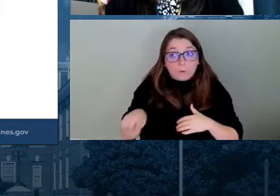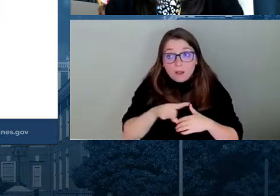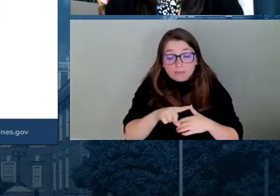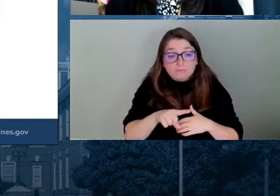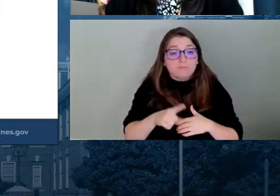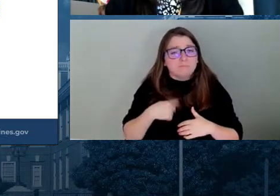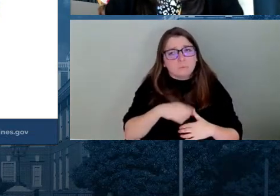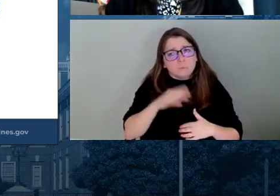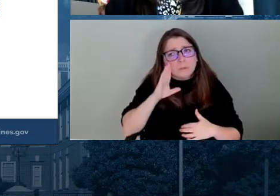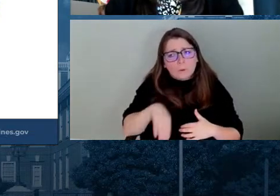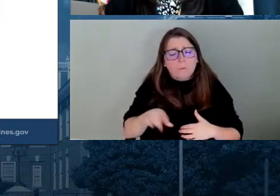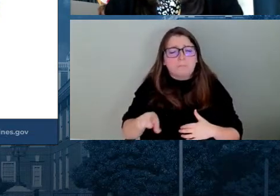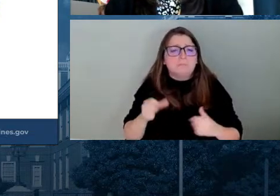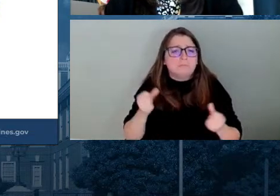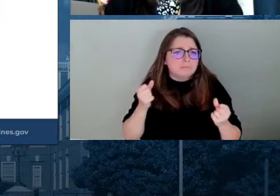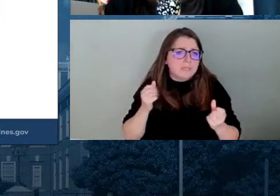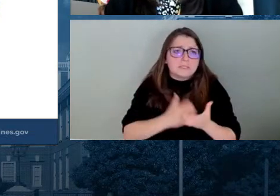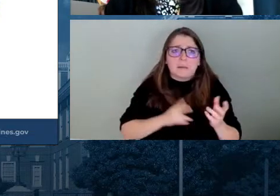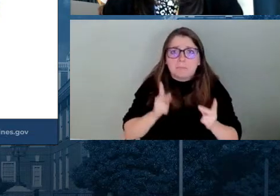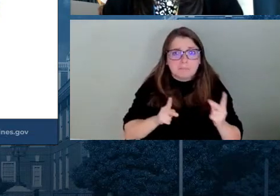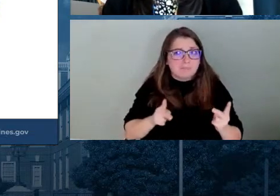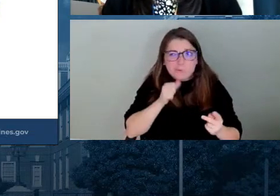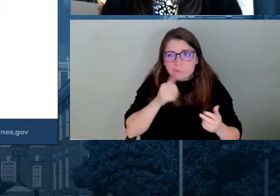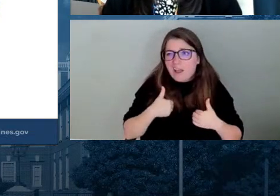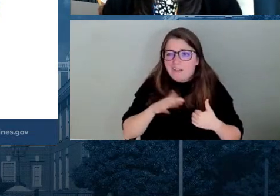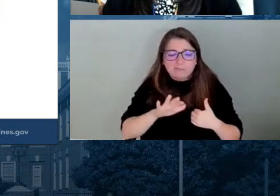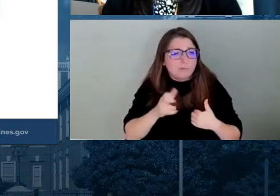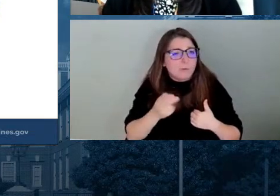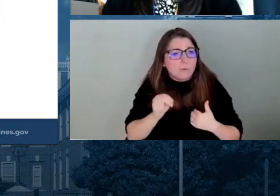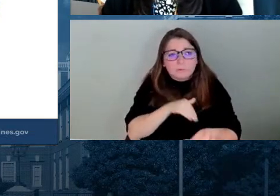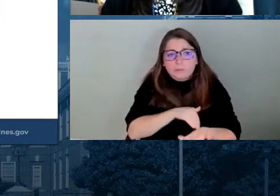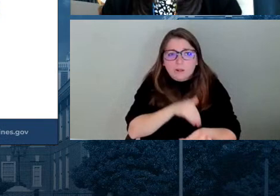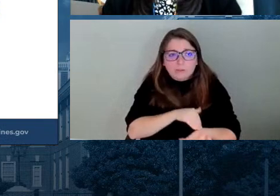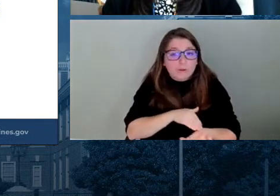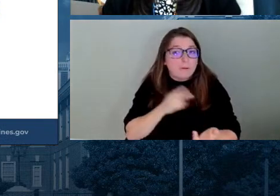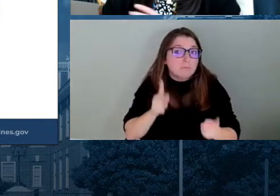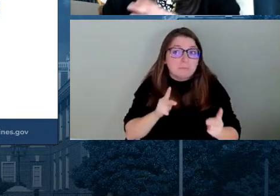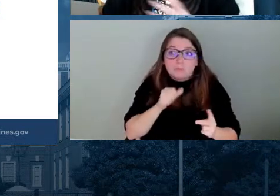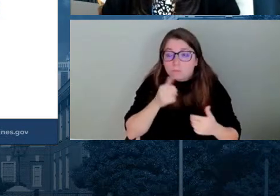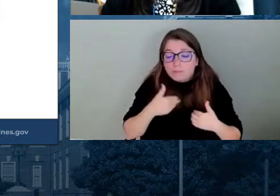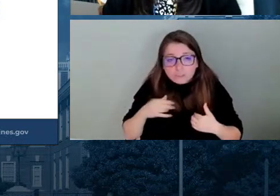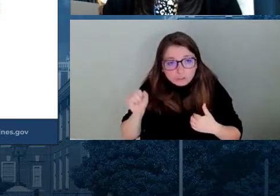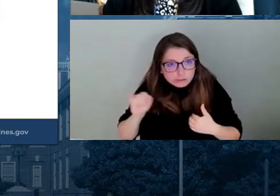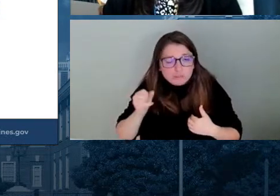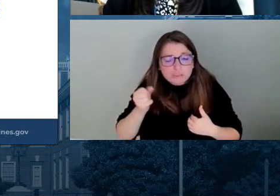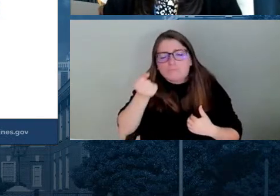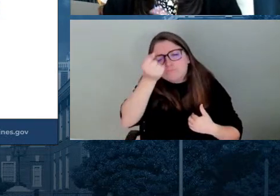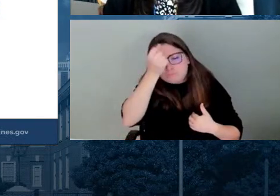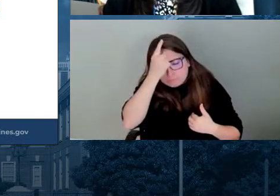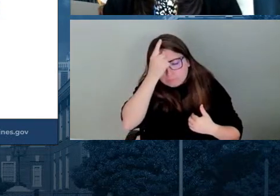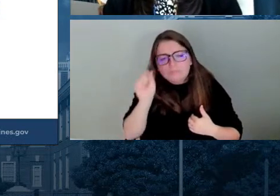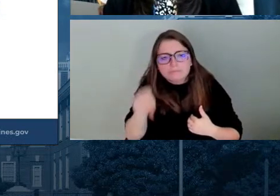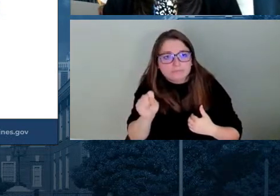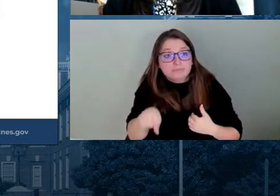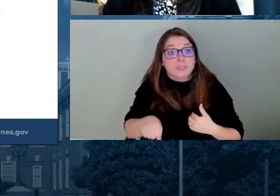everyone has access to a primary care doctor. People are uninsured. And so when you go on this site, you will see options